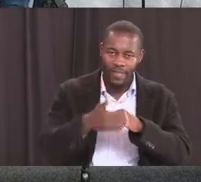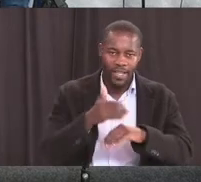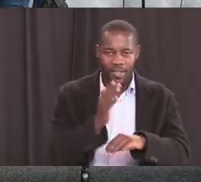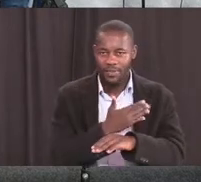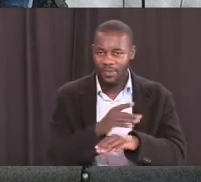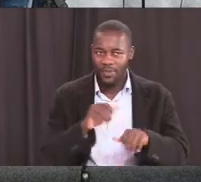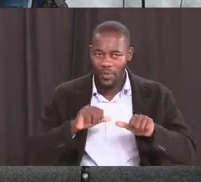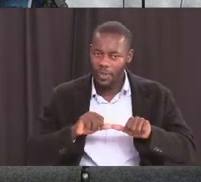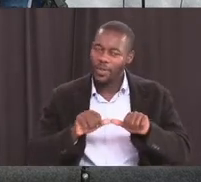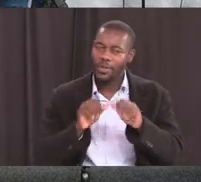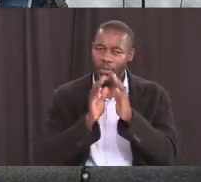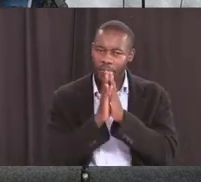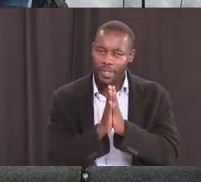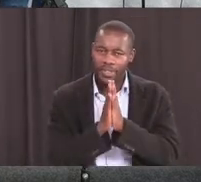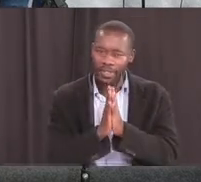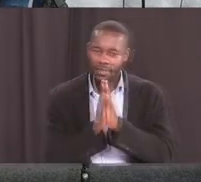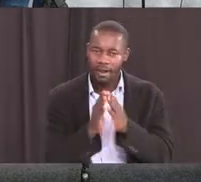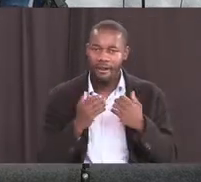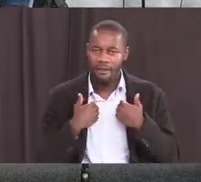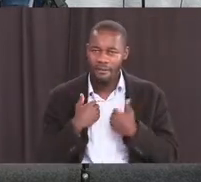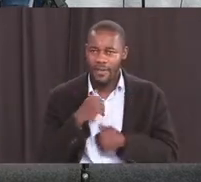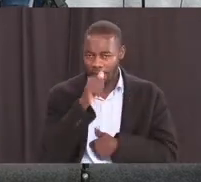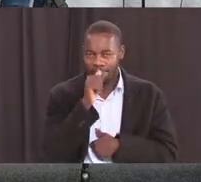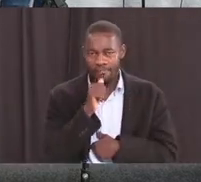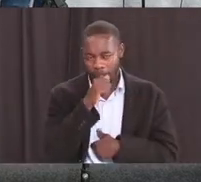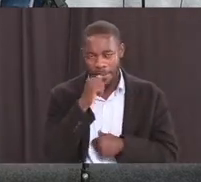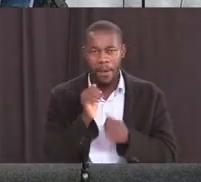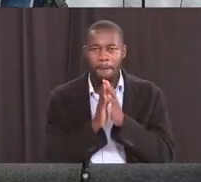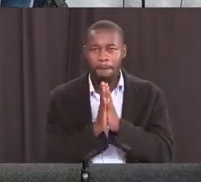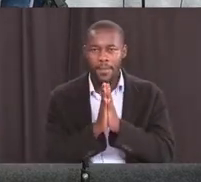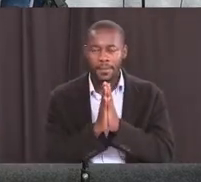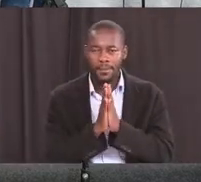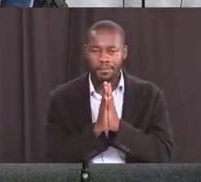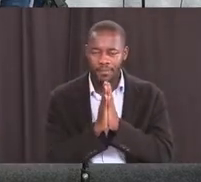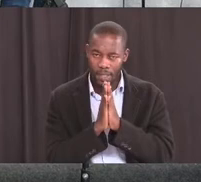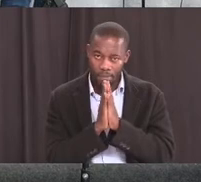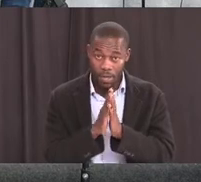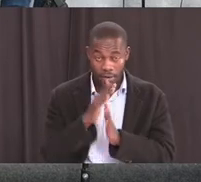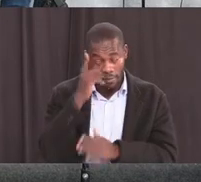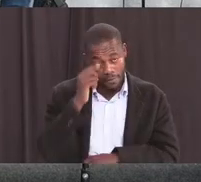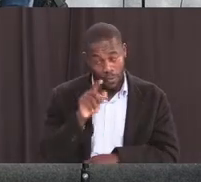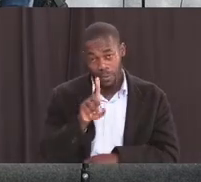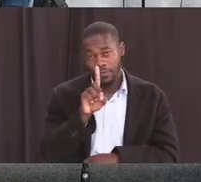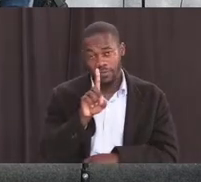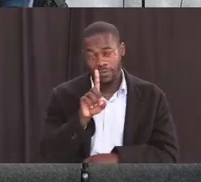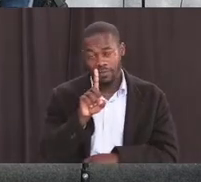playing, but just take moments, reflect and pray over yourself in that way.